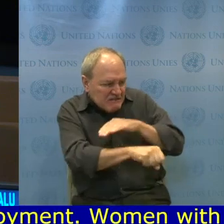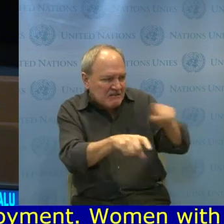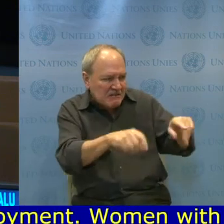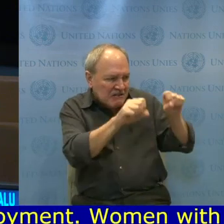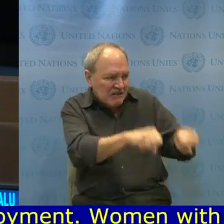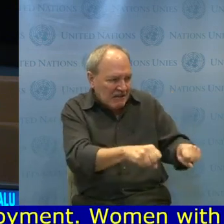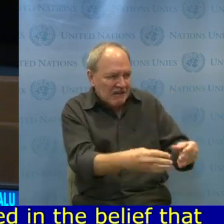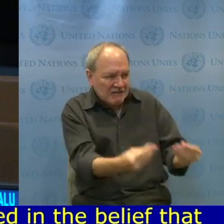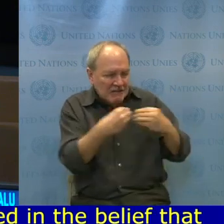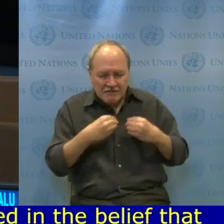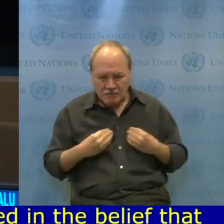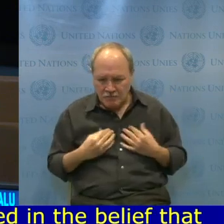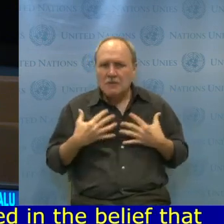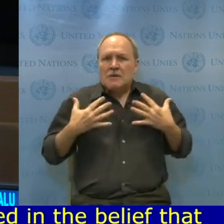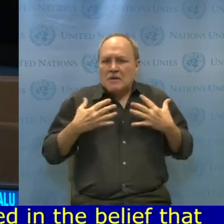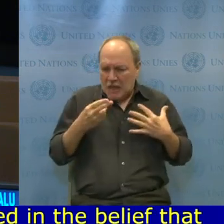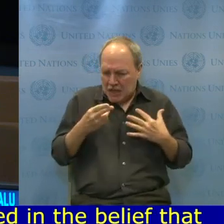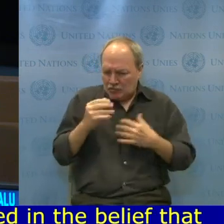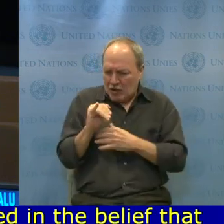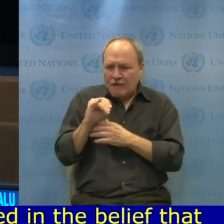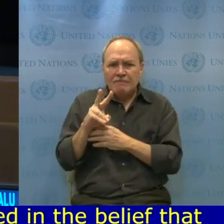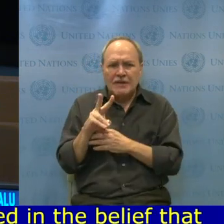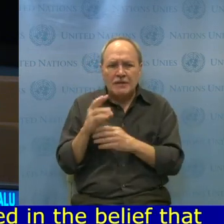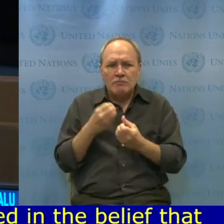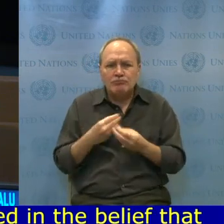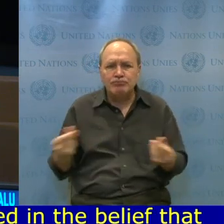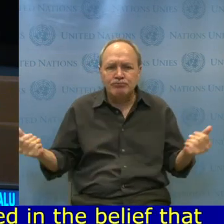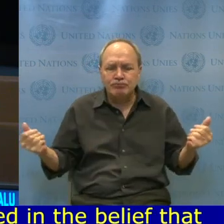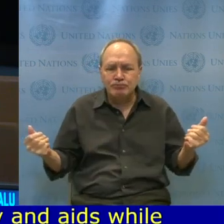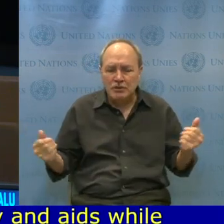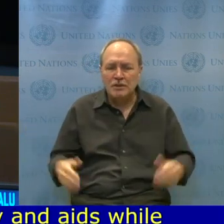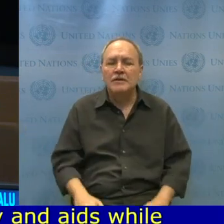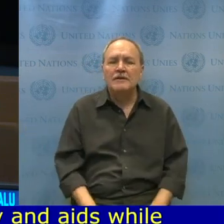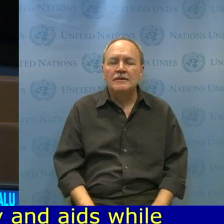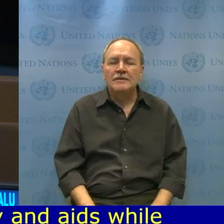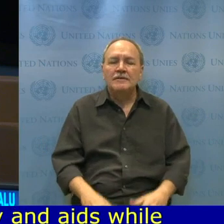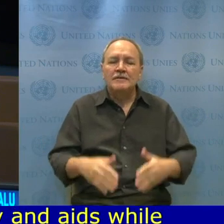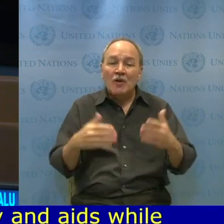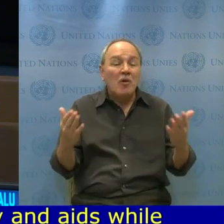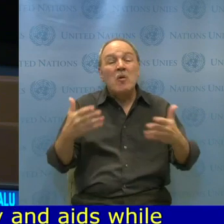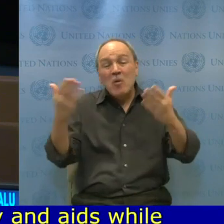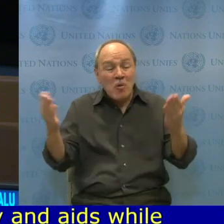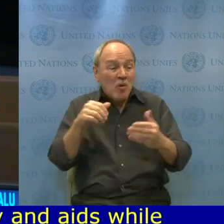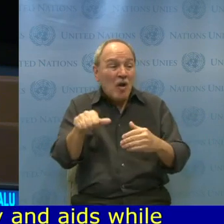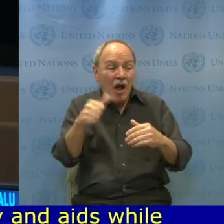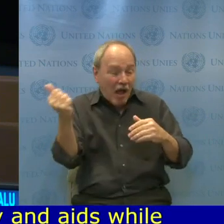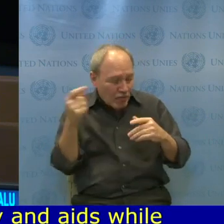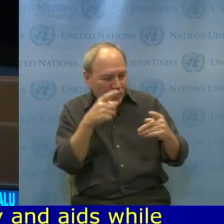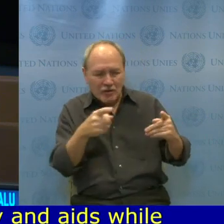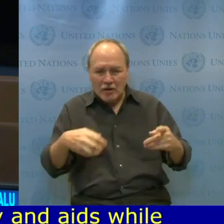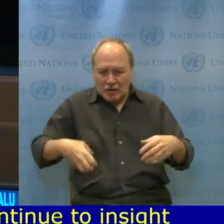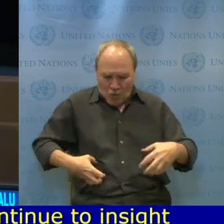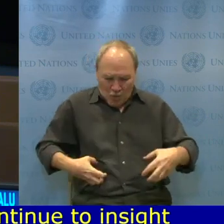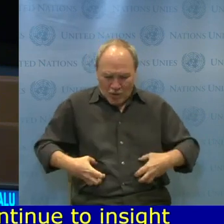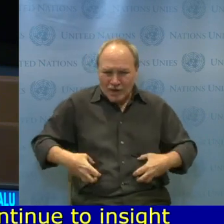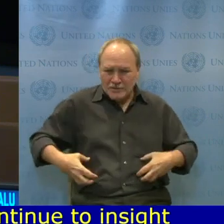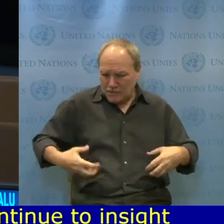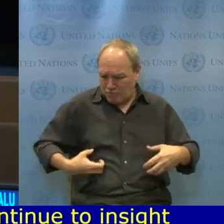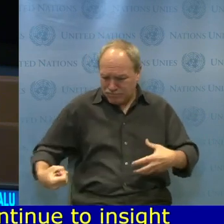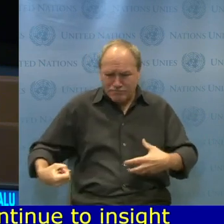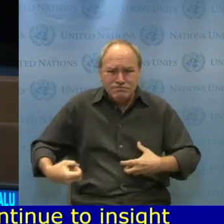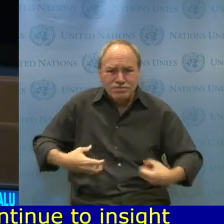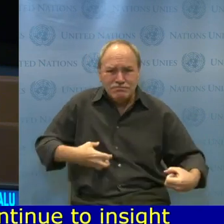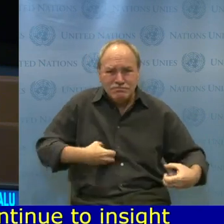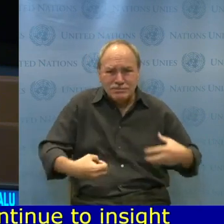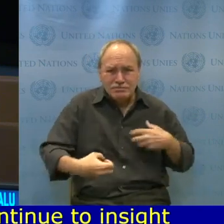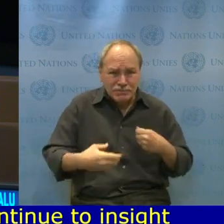myth that the body parts of a person with albinism can generate wealth and fortune when used in witchcraft. This appalling misconception has caused 209